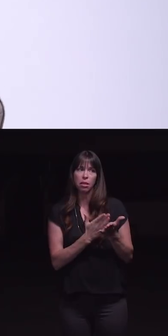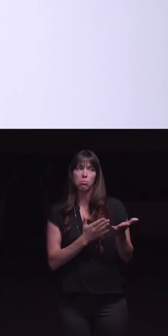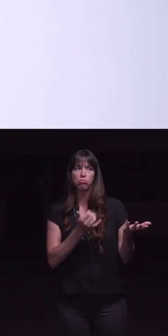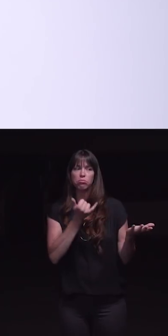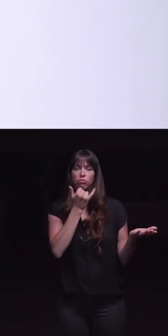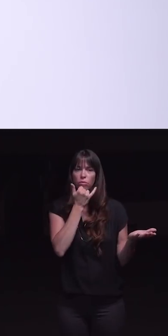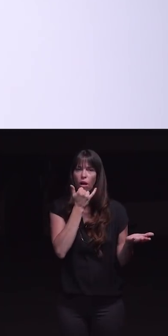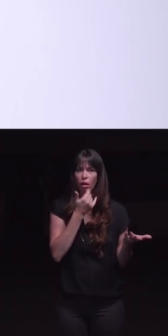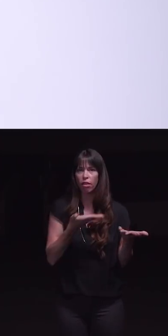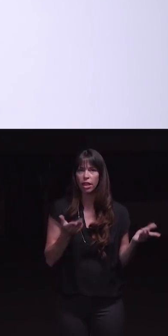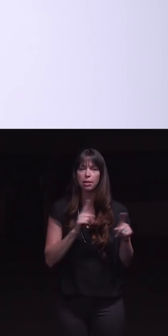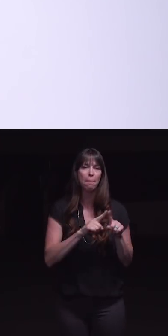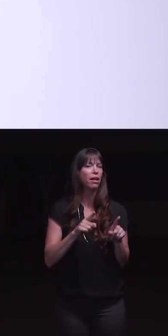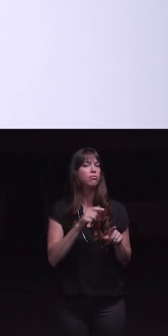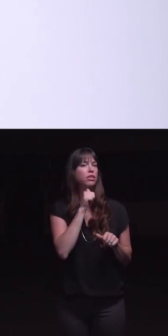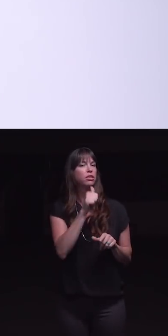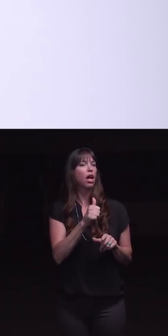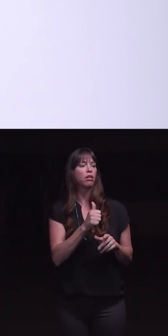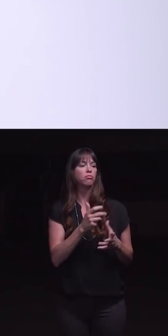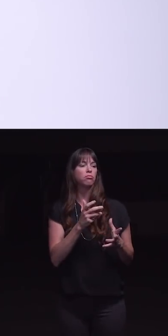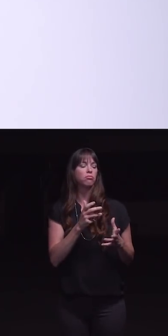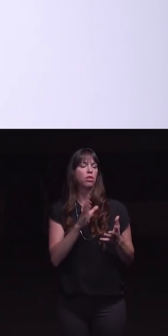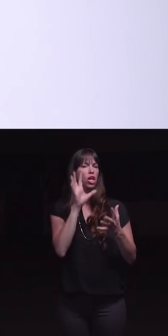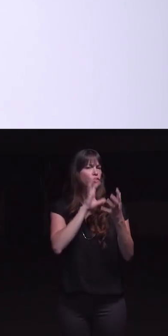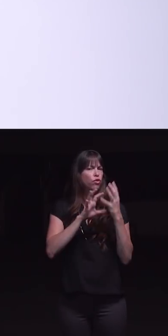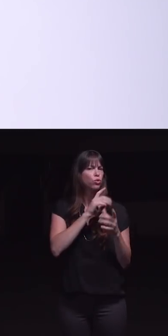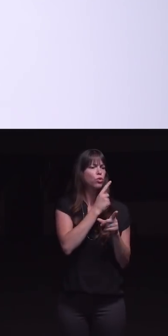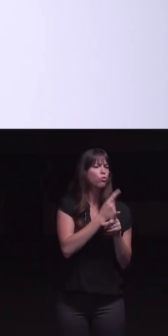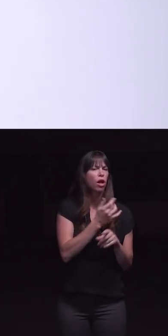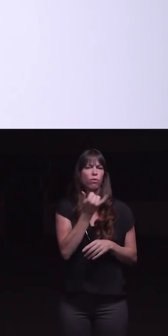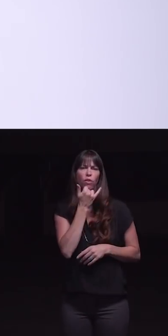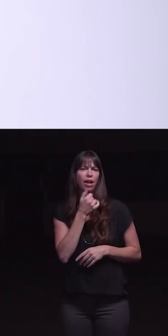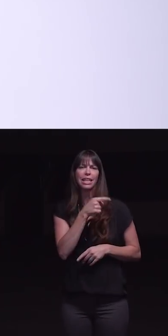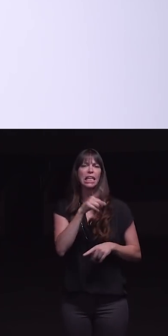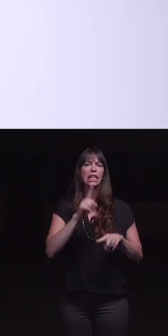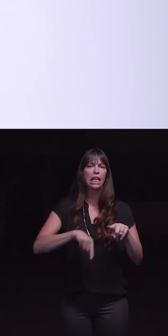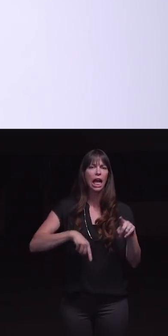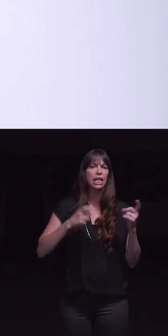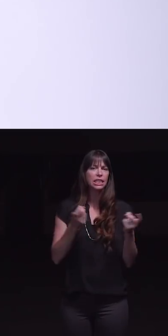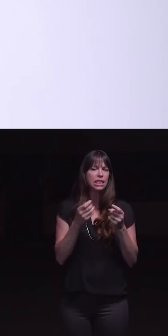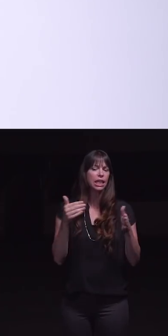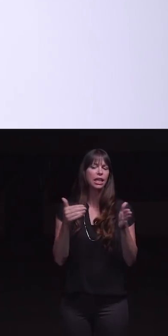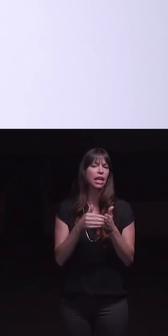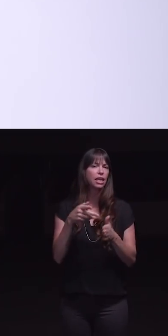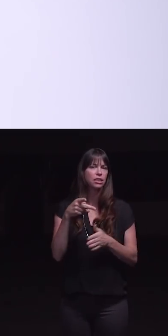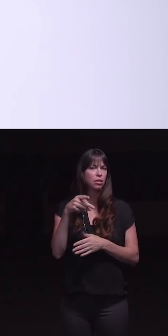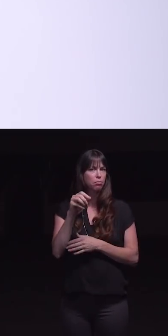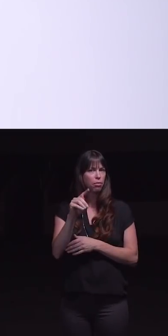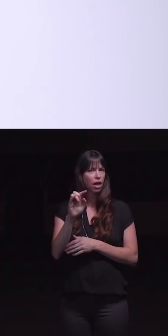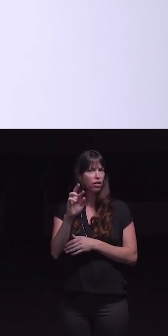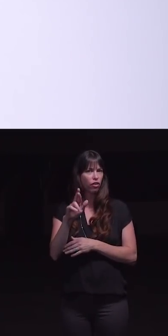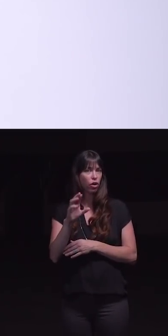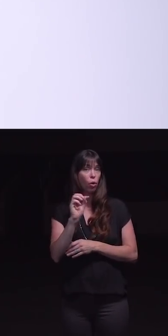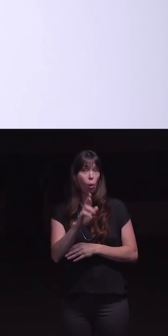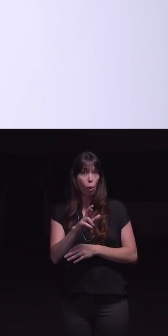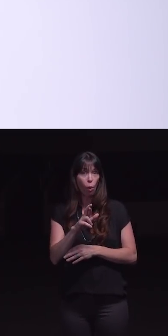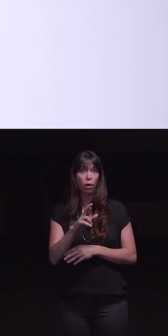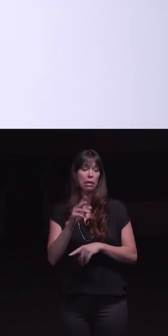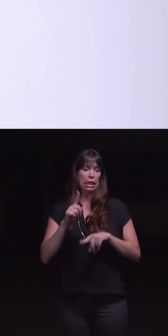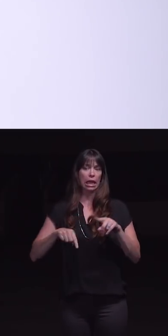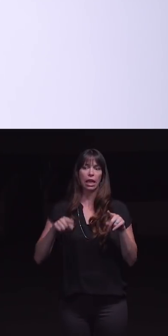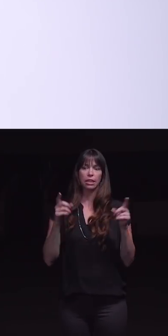not a moral flaw. He said in this moment, this is important, how could I sin against my master Potiphar or against